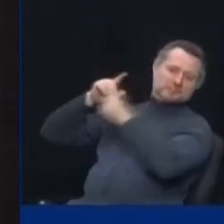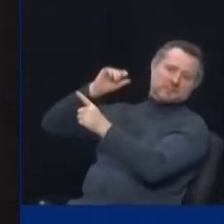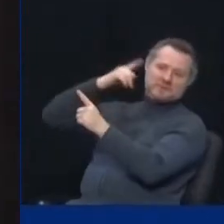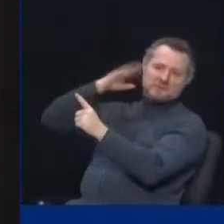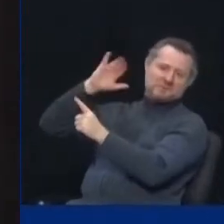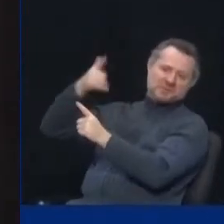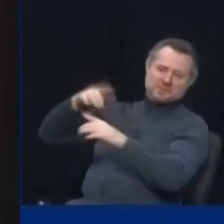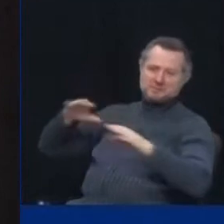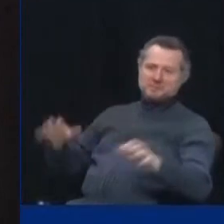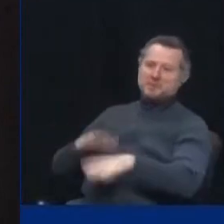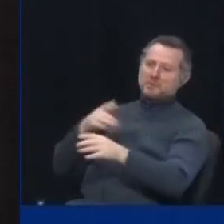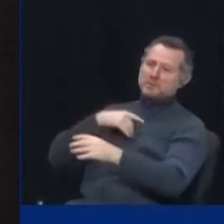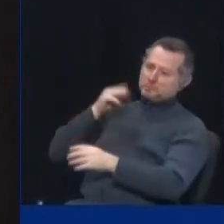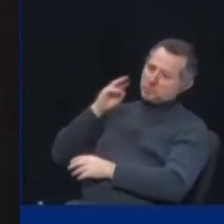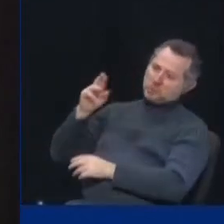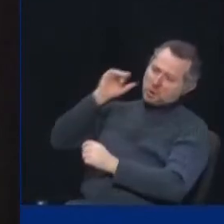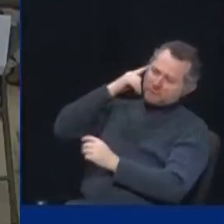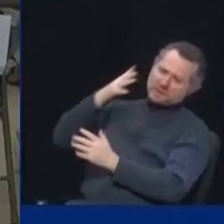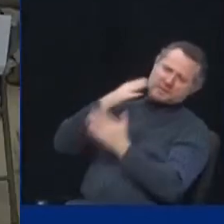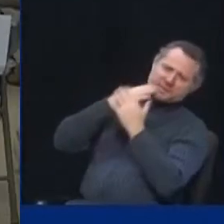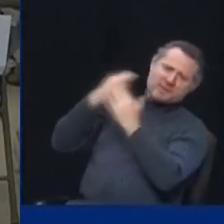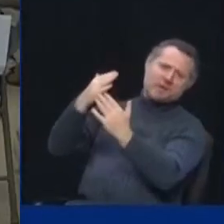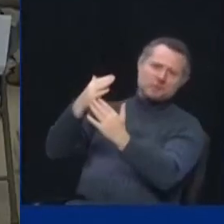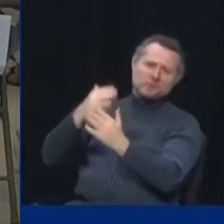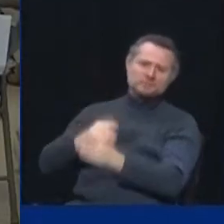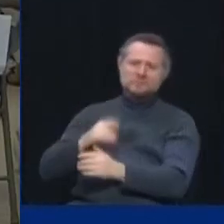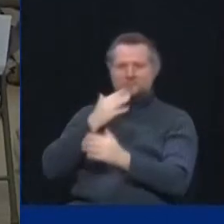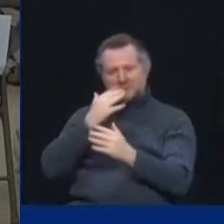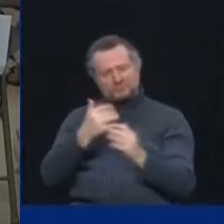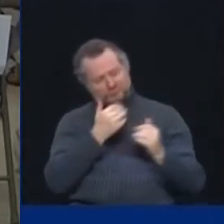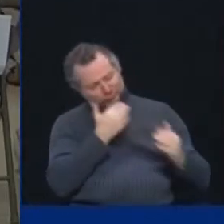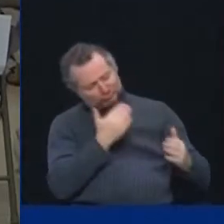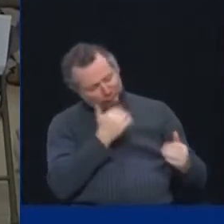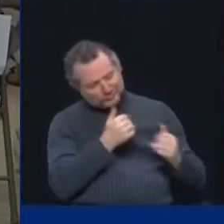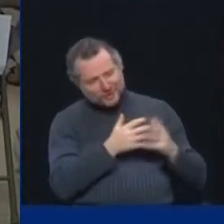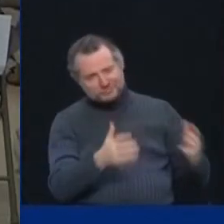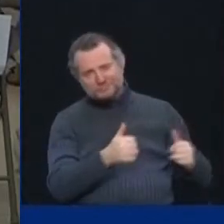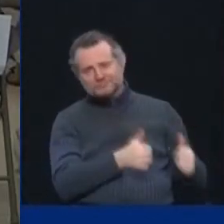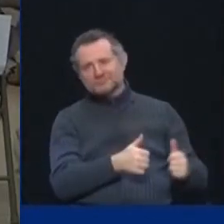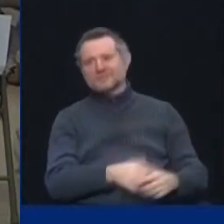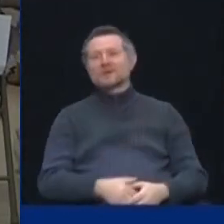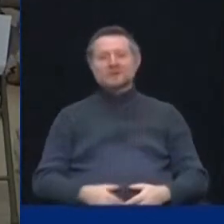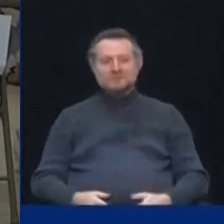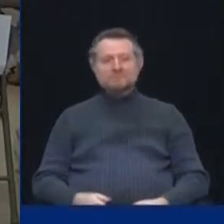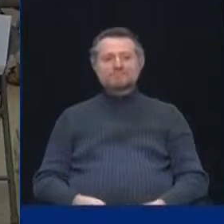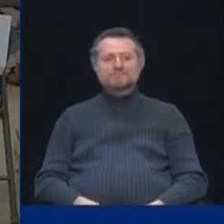I thank you very much. Thank you. Thank you very much. Thank you. Thank you.